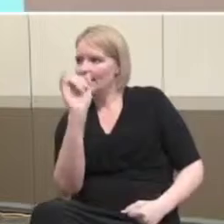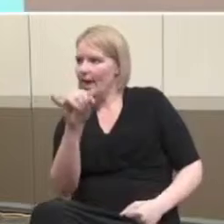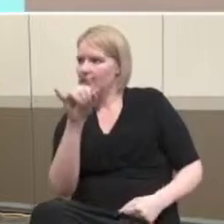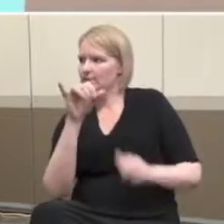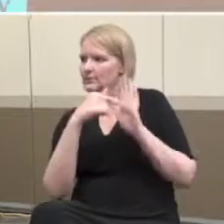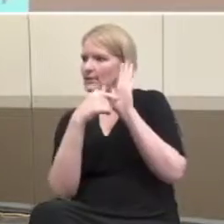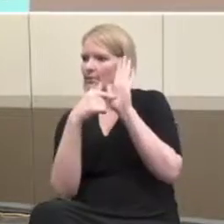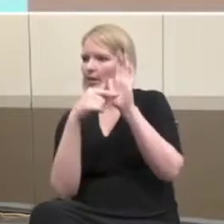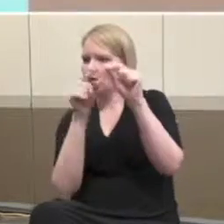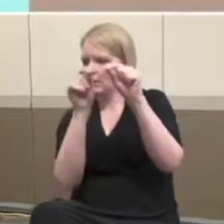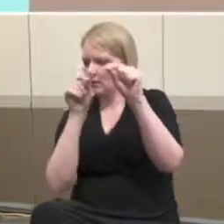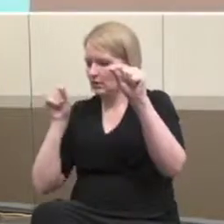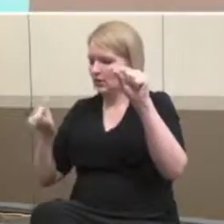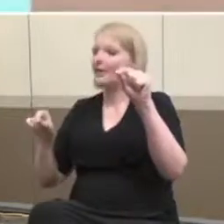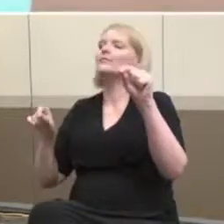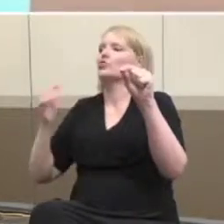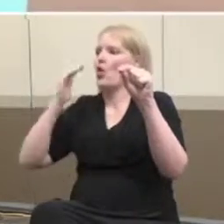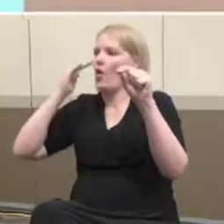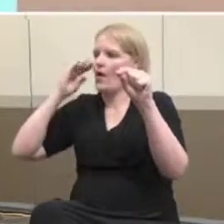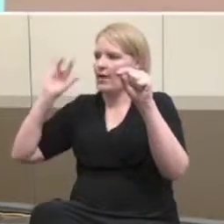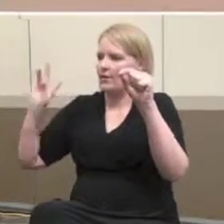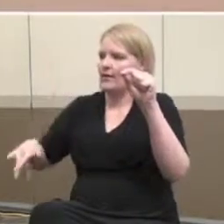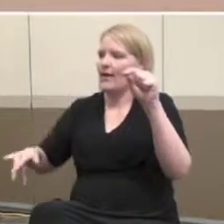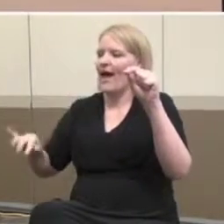whole different symbol system when we put it together.